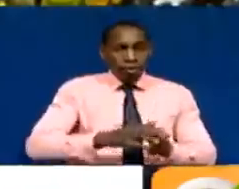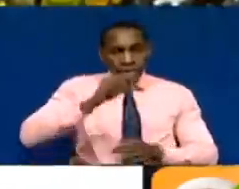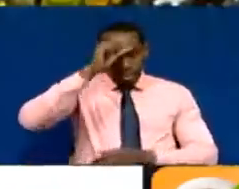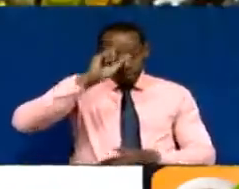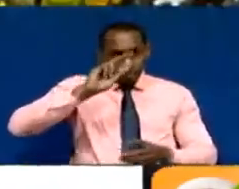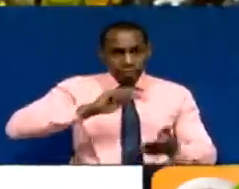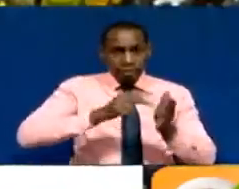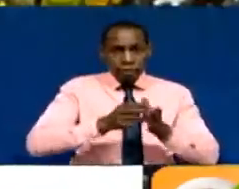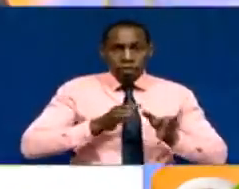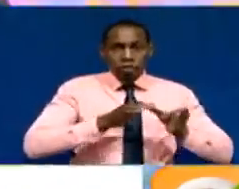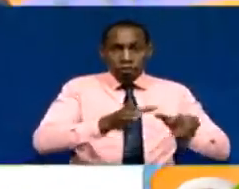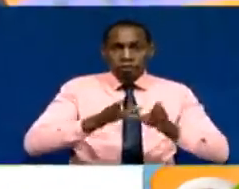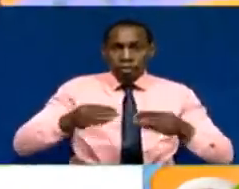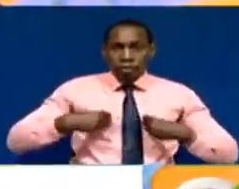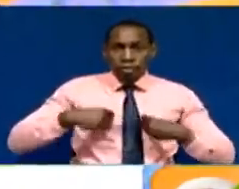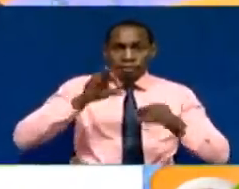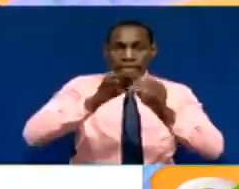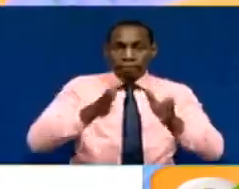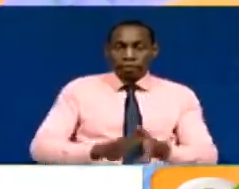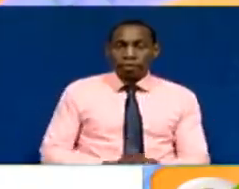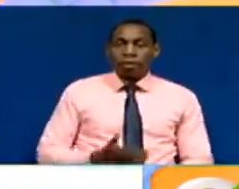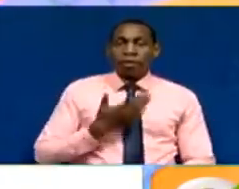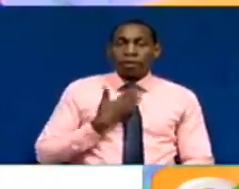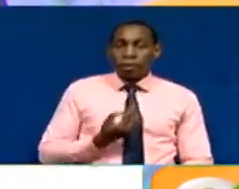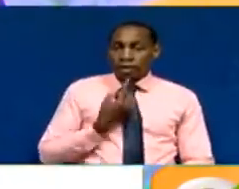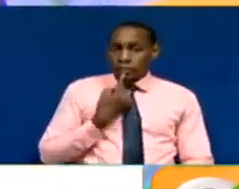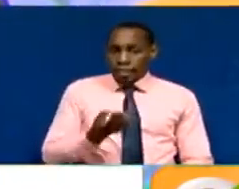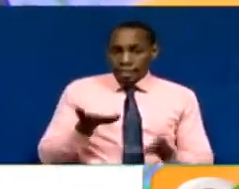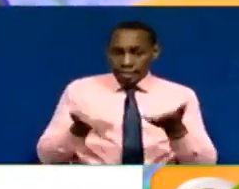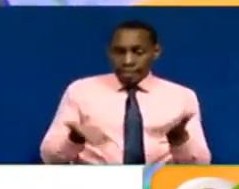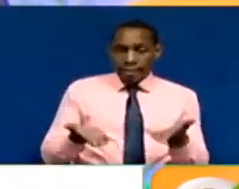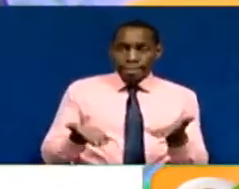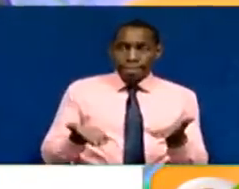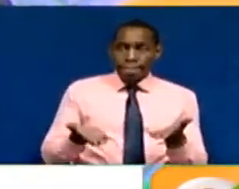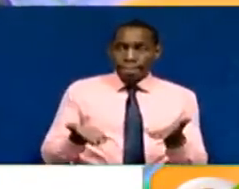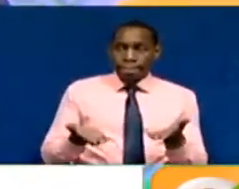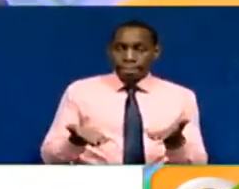being forced on the electorate. I want to say from this podium,